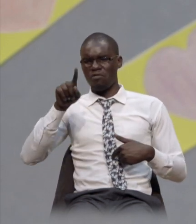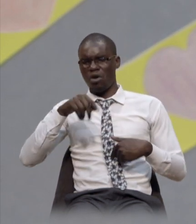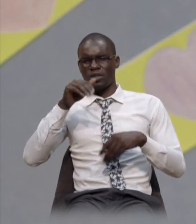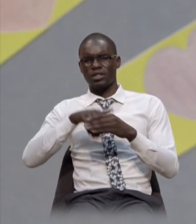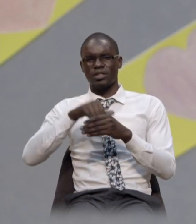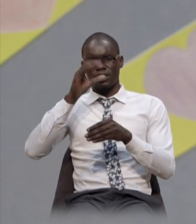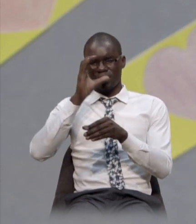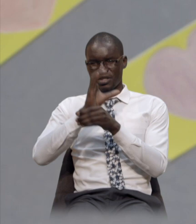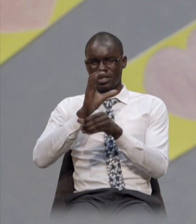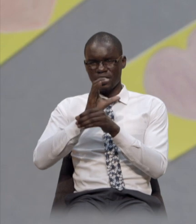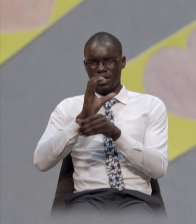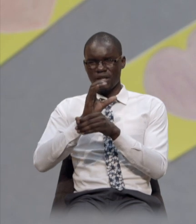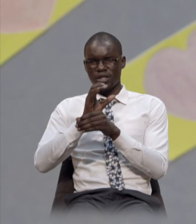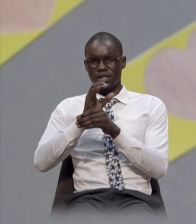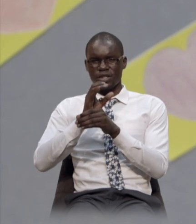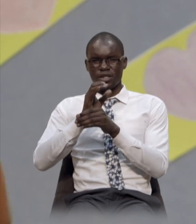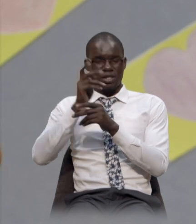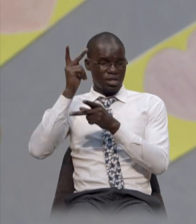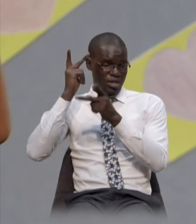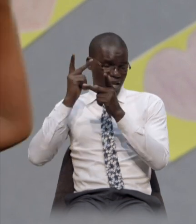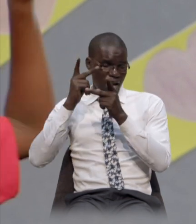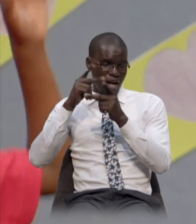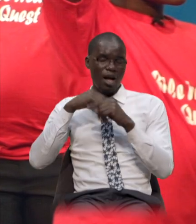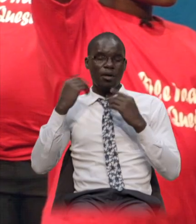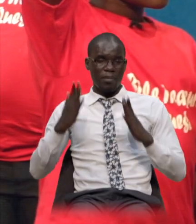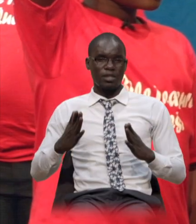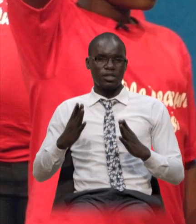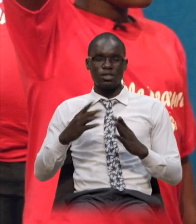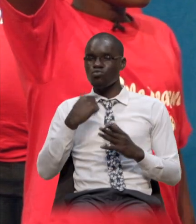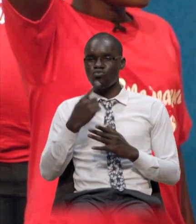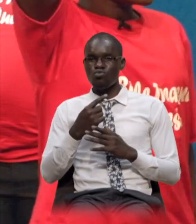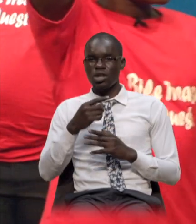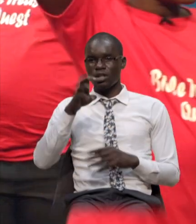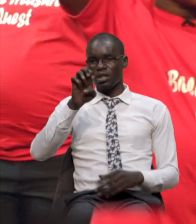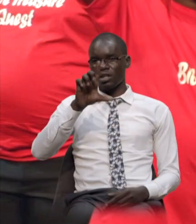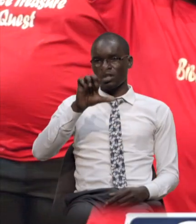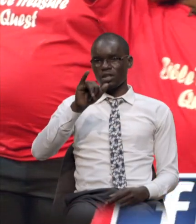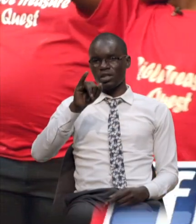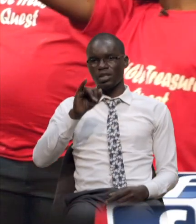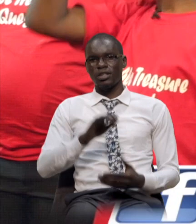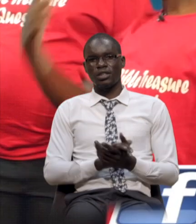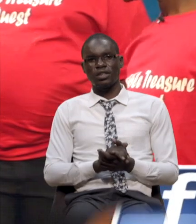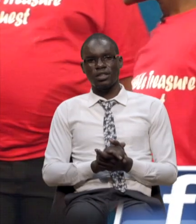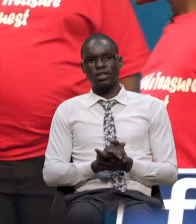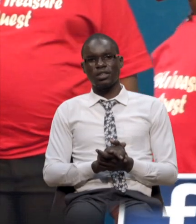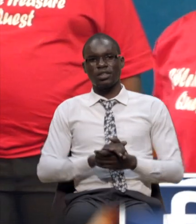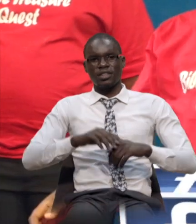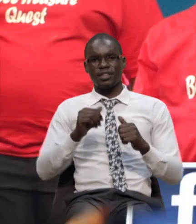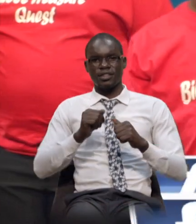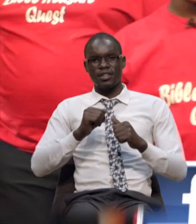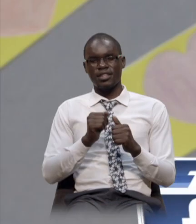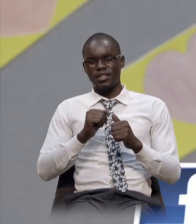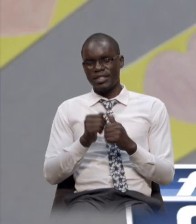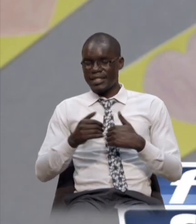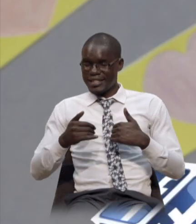priest. Which priest is this? Uh-huh. Yes, Bethwell? Priest Eli. Priest Eli. Children, have you enjoyed that?